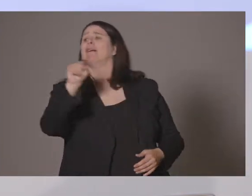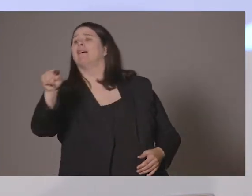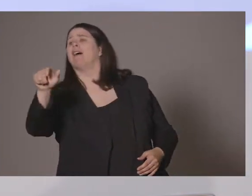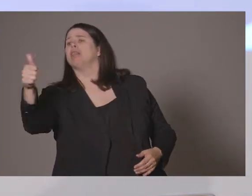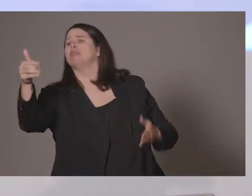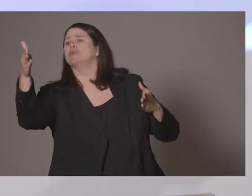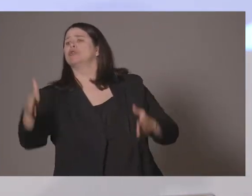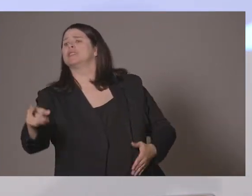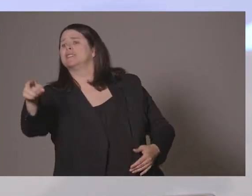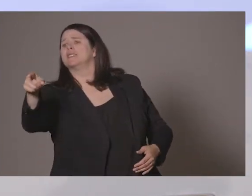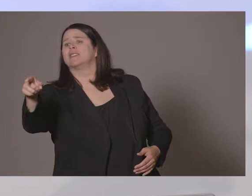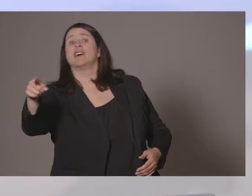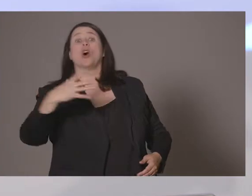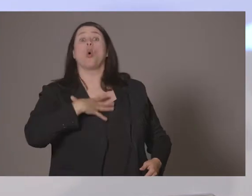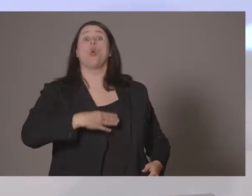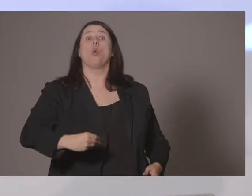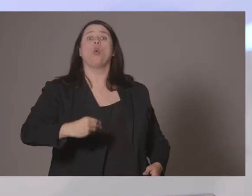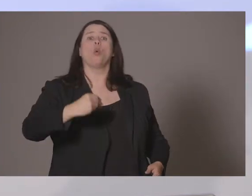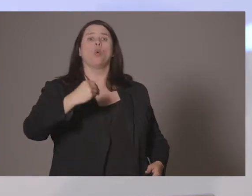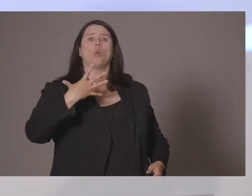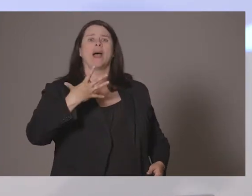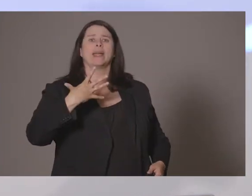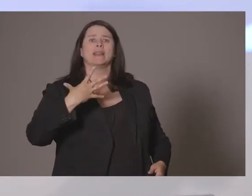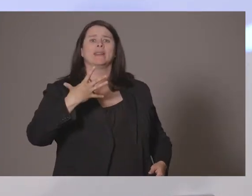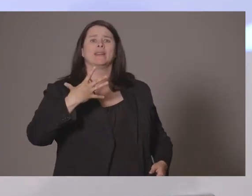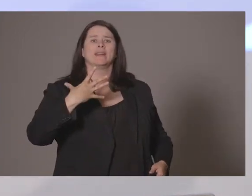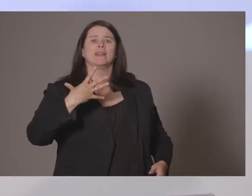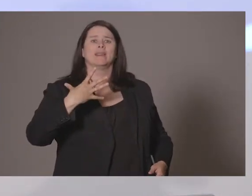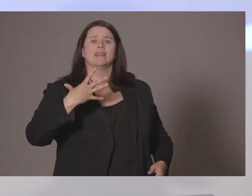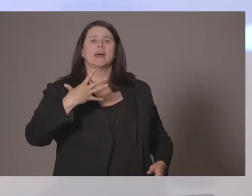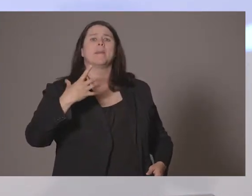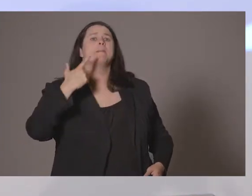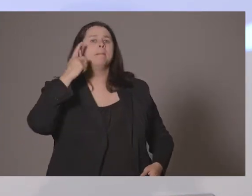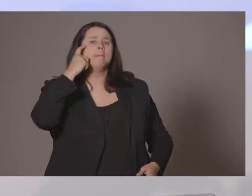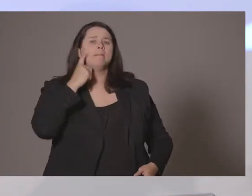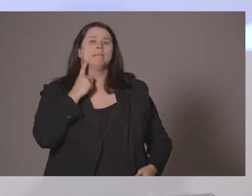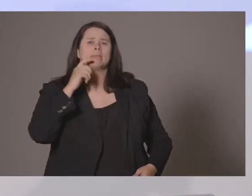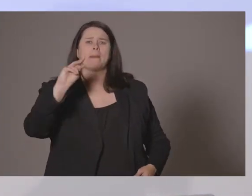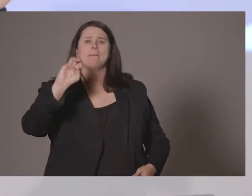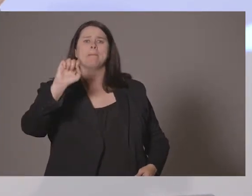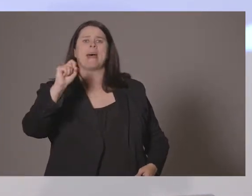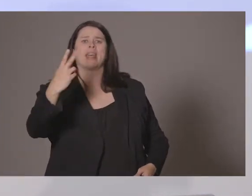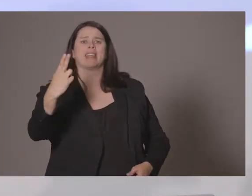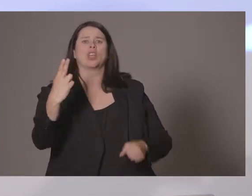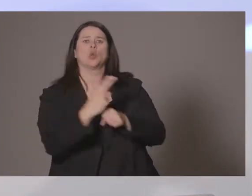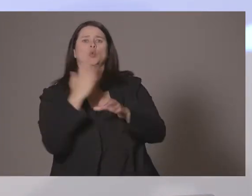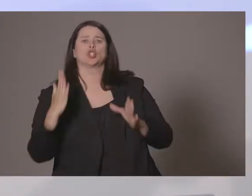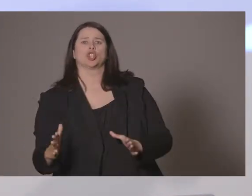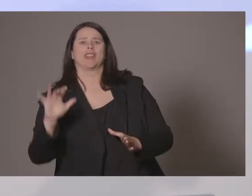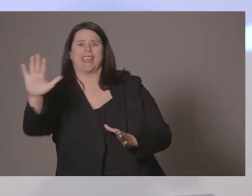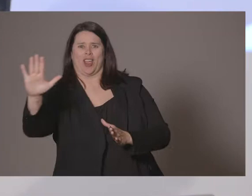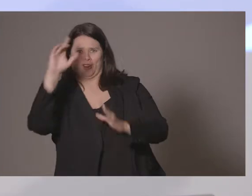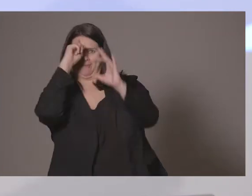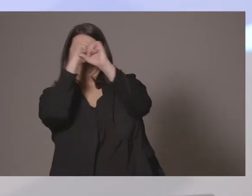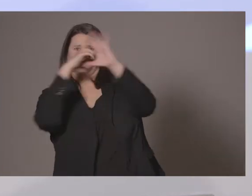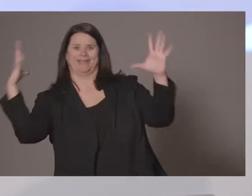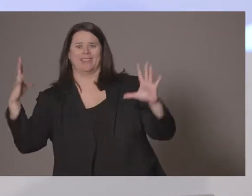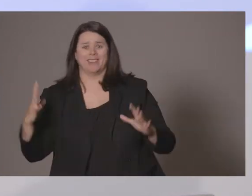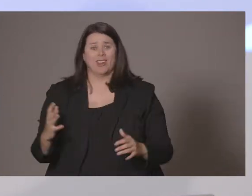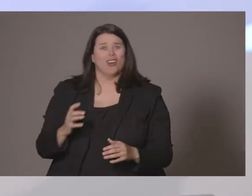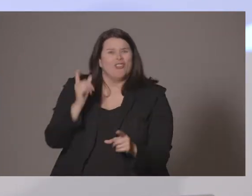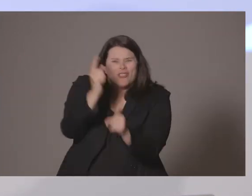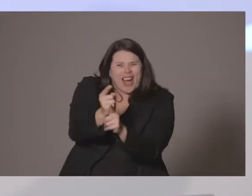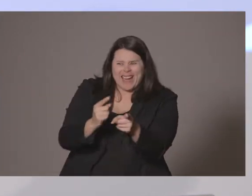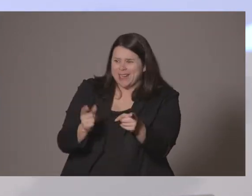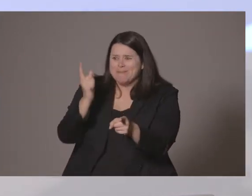math user. A white meth user comes to mind. Yeah, so again, experience shapes who we are. We have different